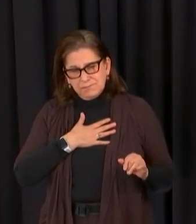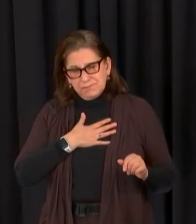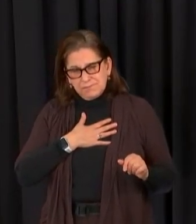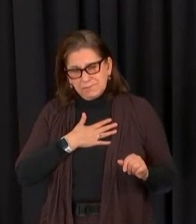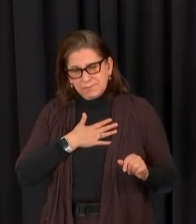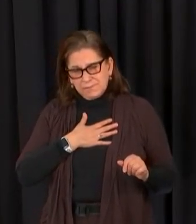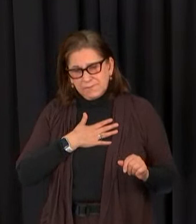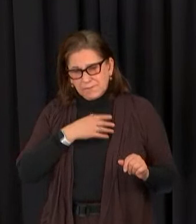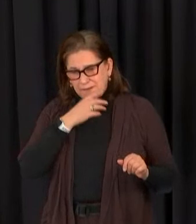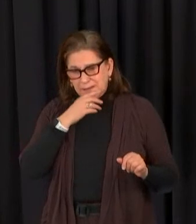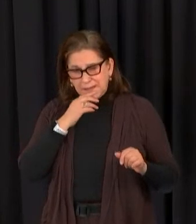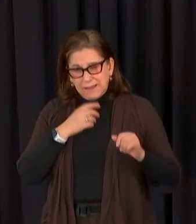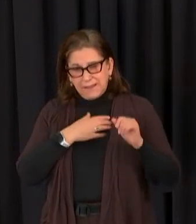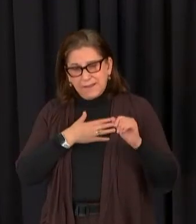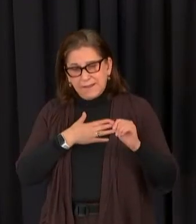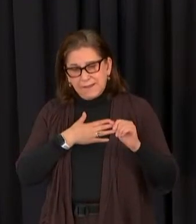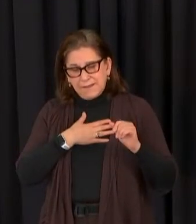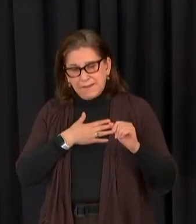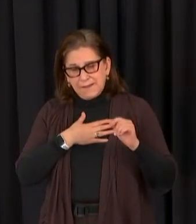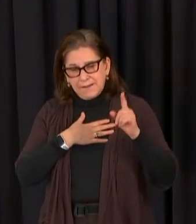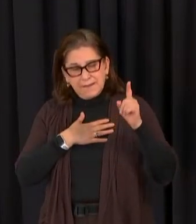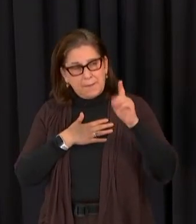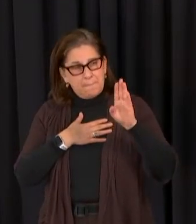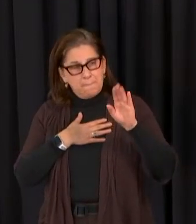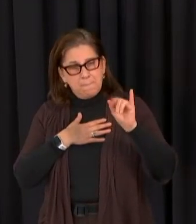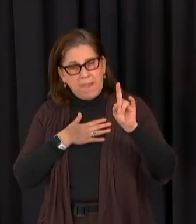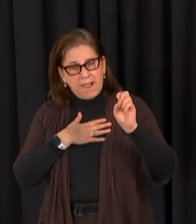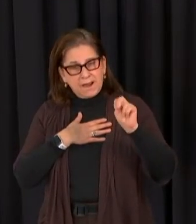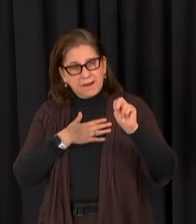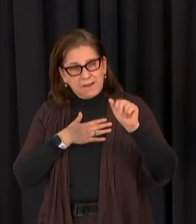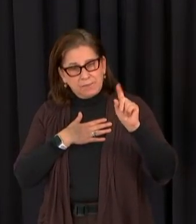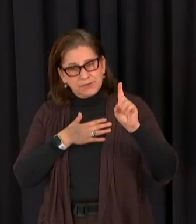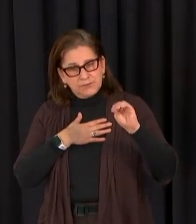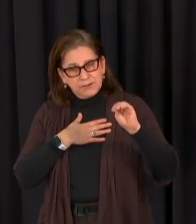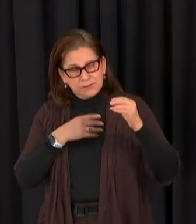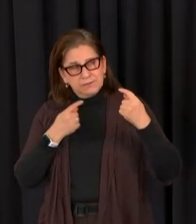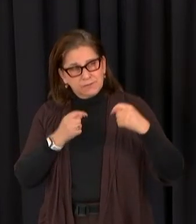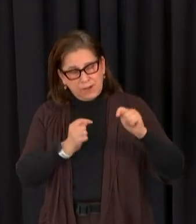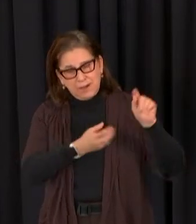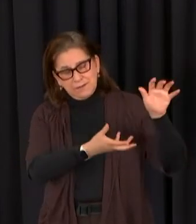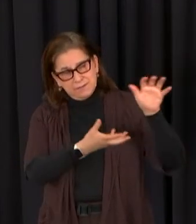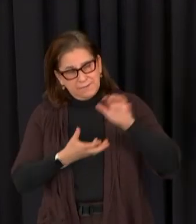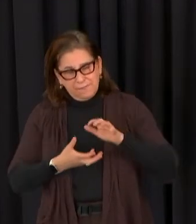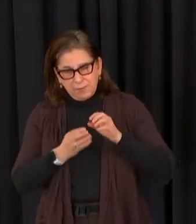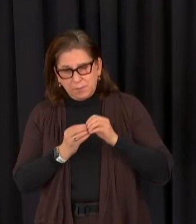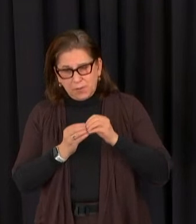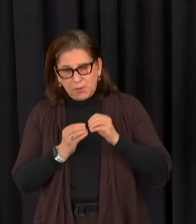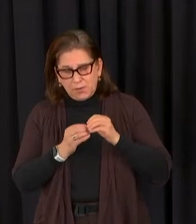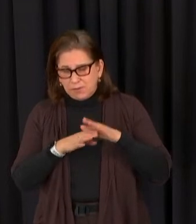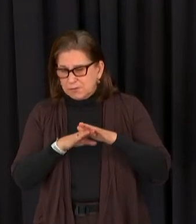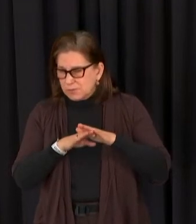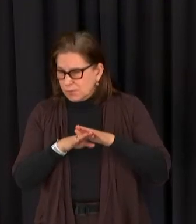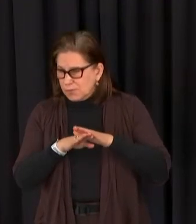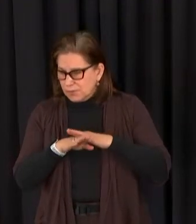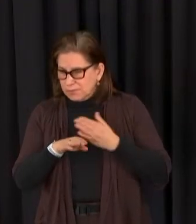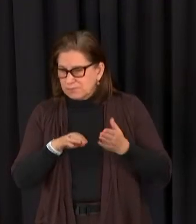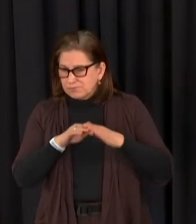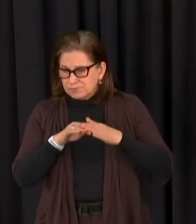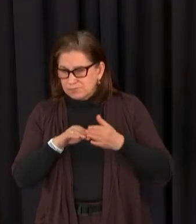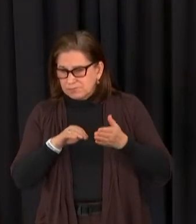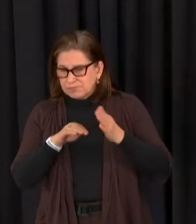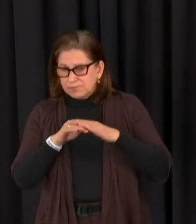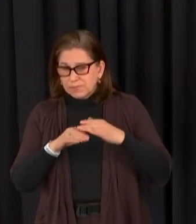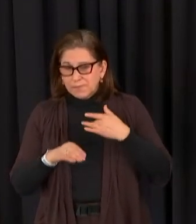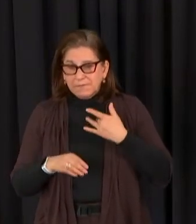vaccine across the states. We think that we should have a different allotment for